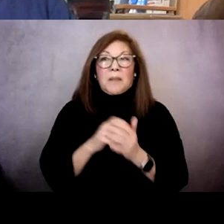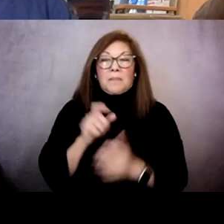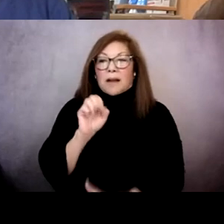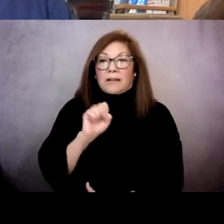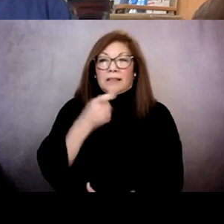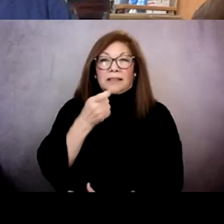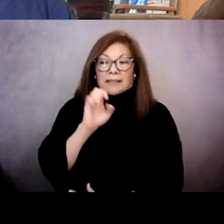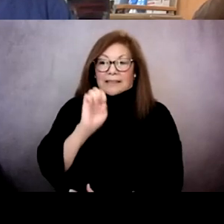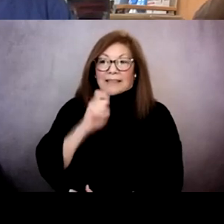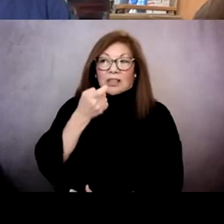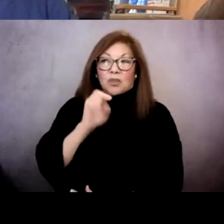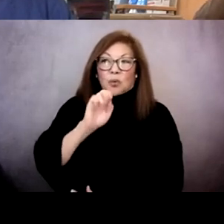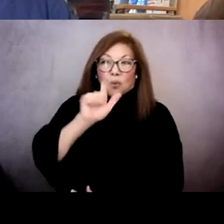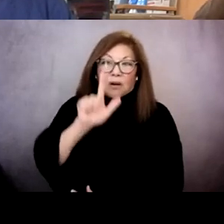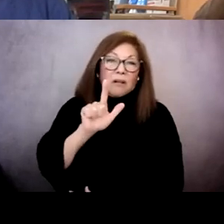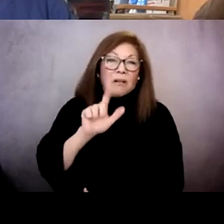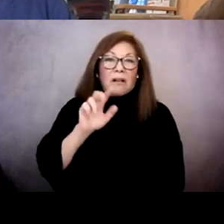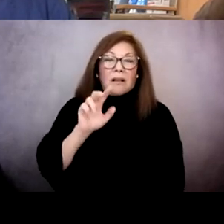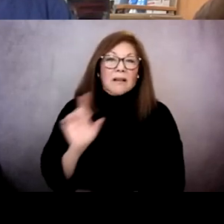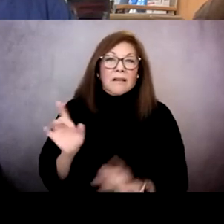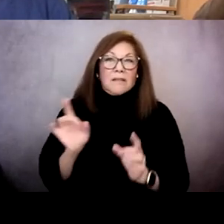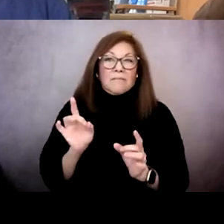violation, childhood sexual violation. And it was